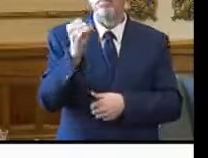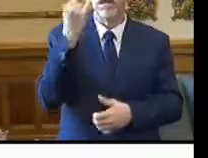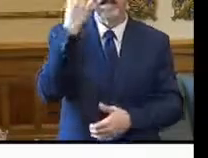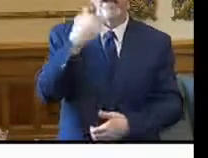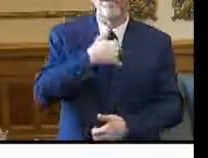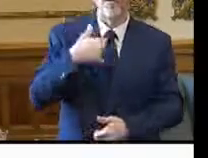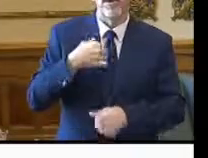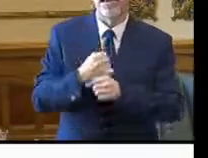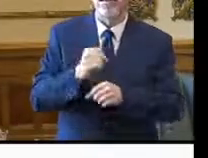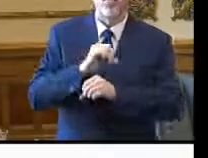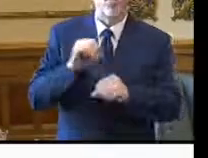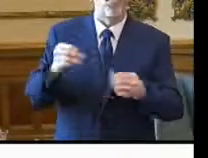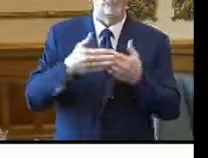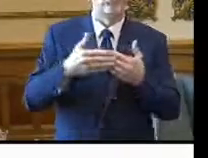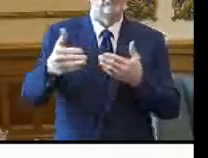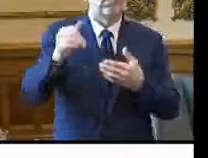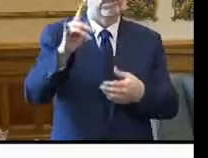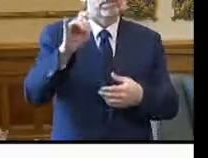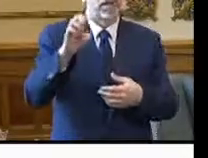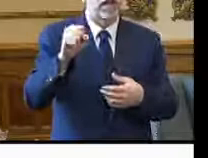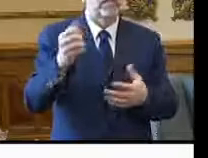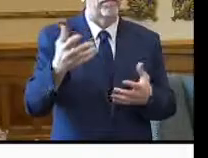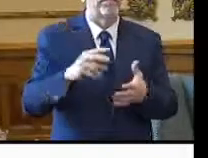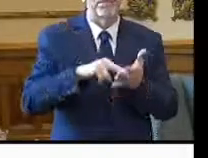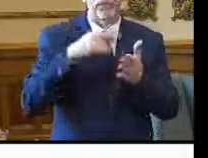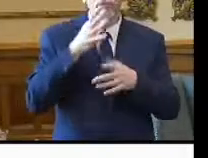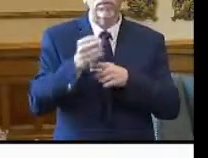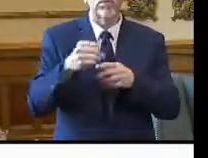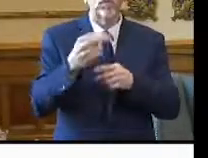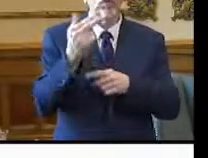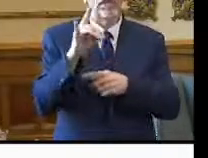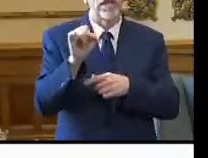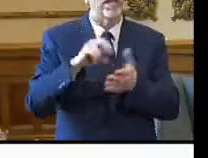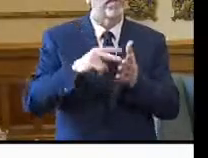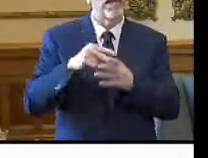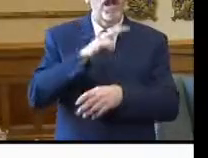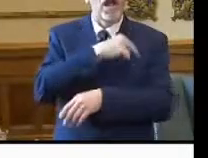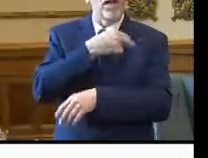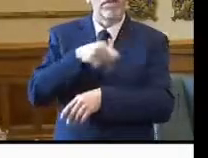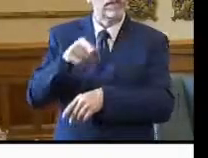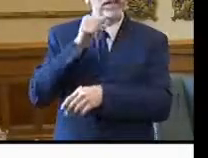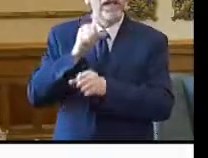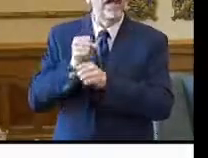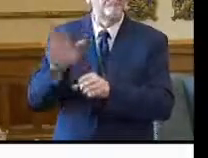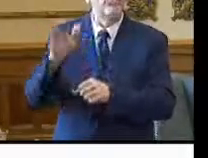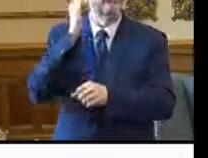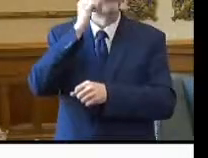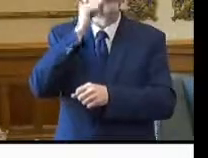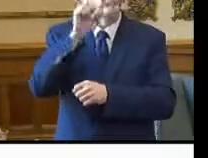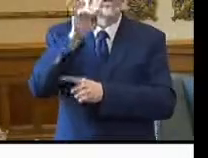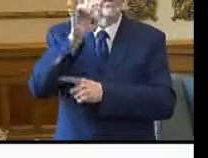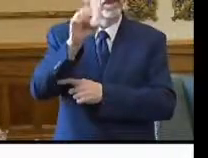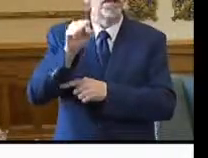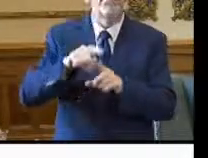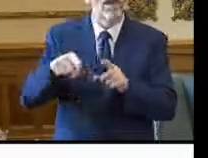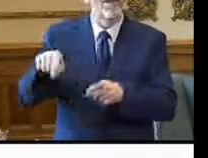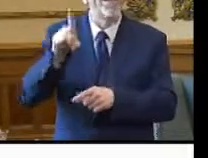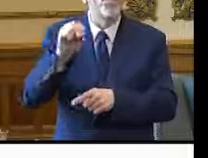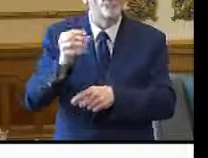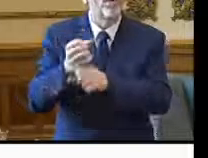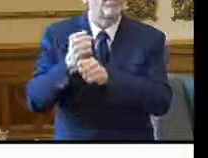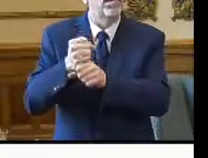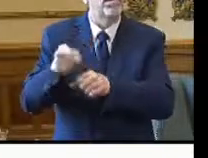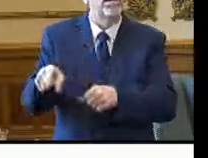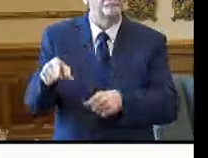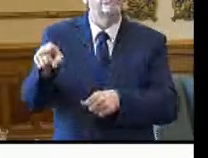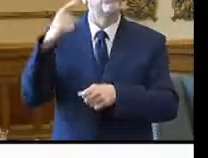received no further supplies. That means that our hospitals were not receiving their normal supplies, which they are. They have noticed